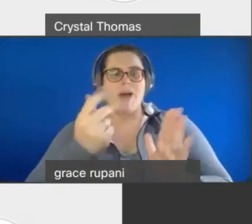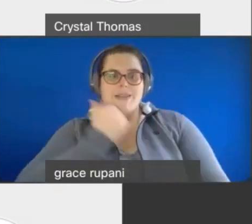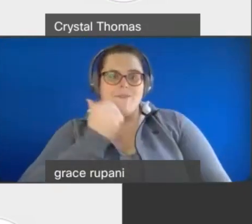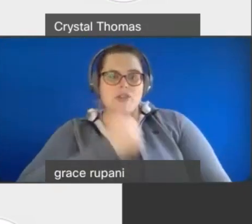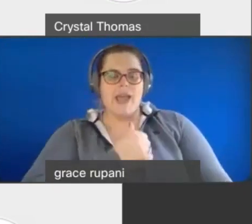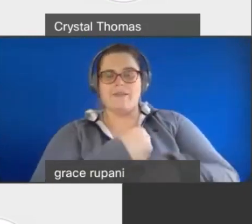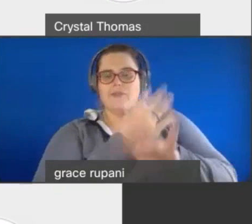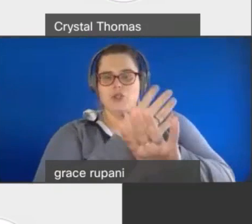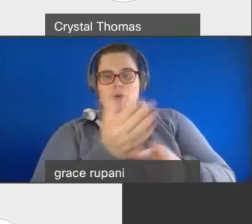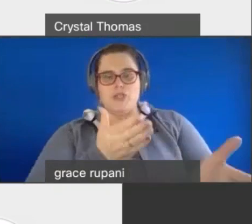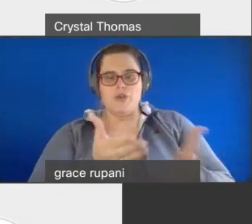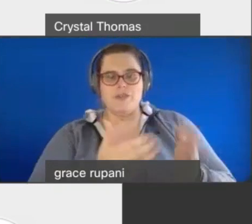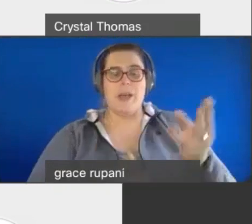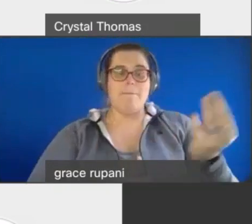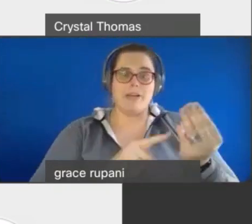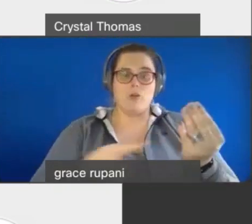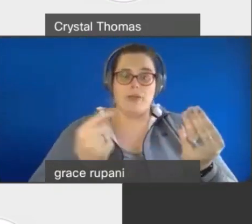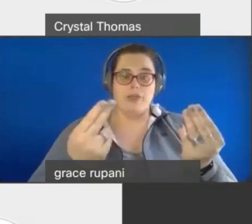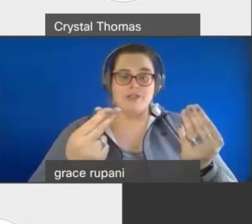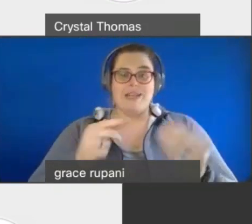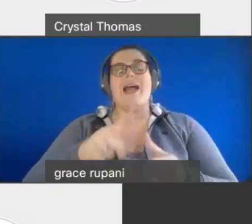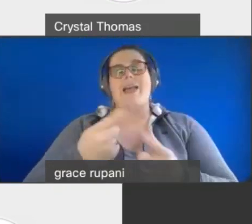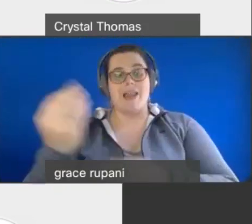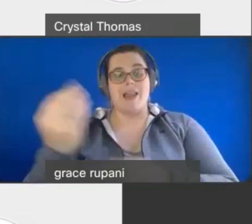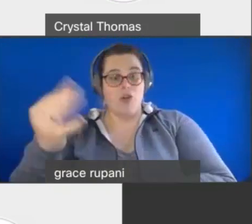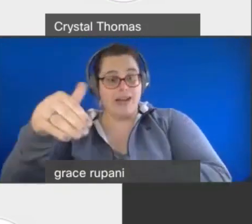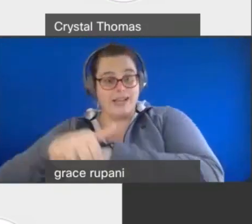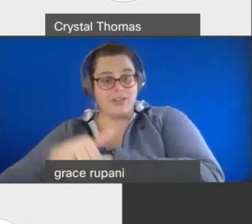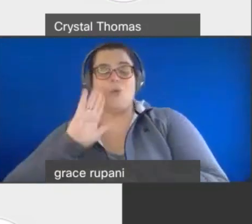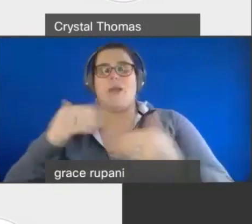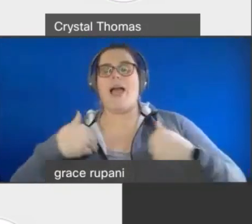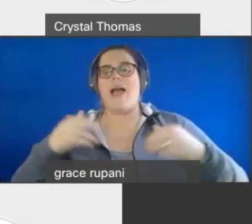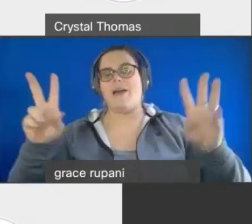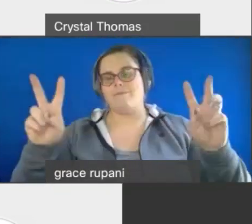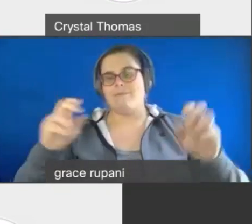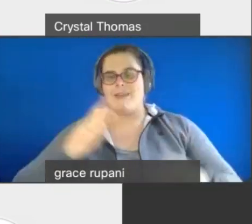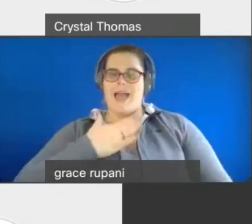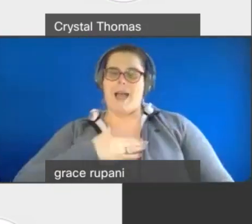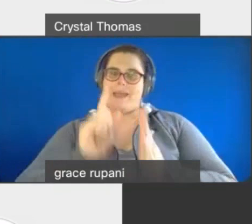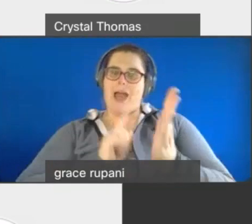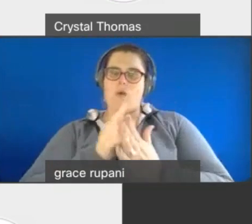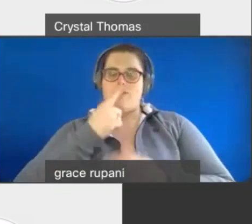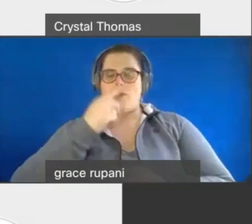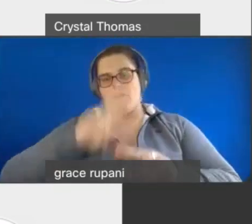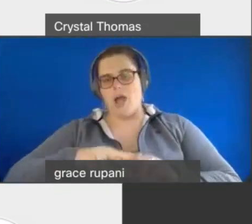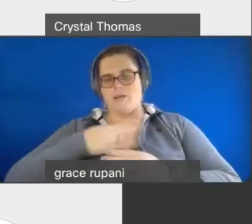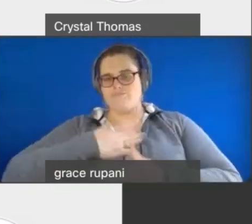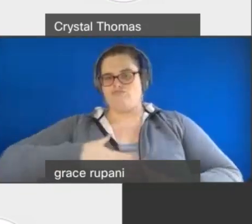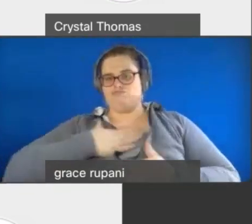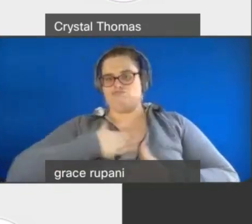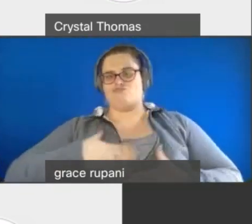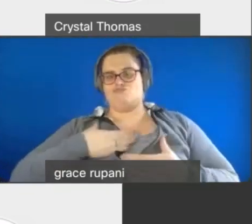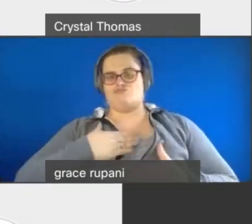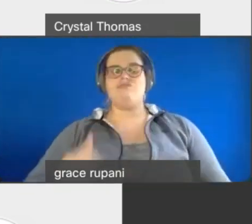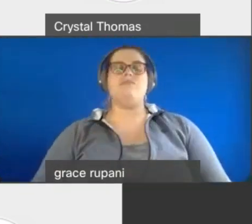Thursday, and on Friday evenings, we will still be offering our fun happy hour. Now, in the building, we are going to